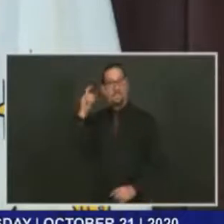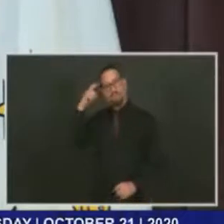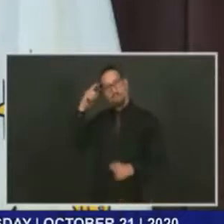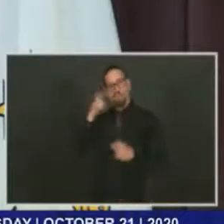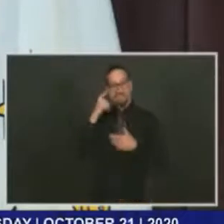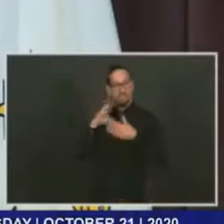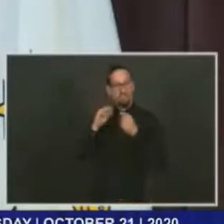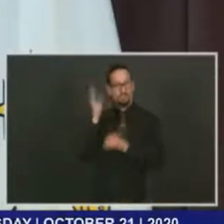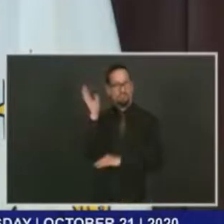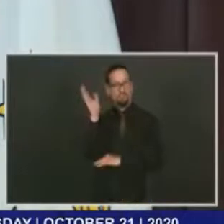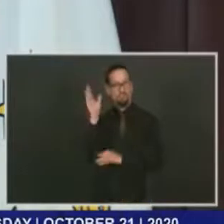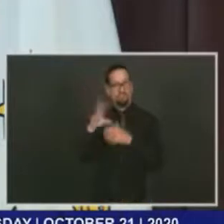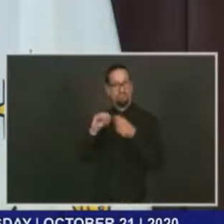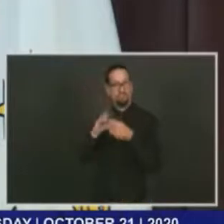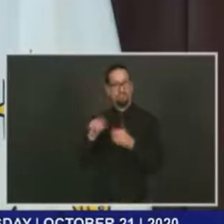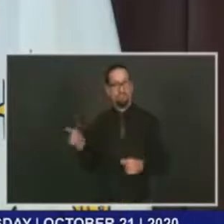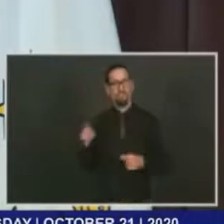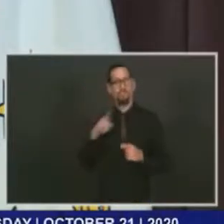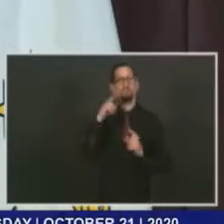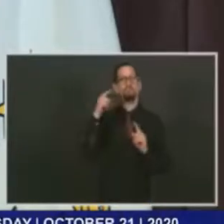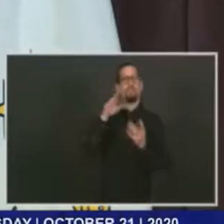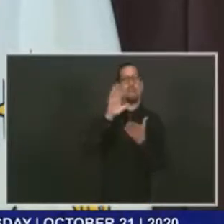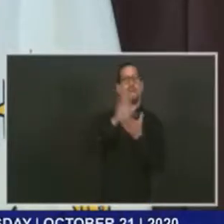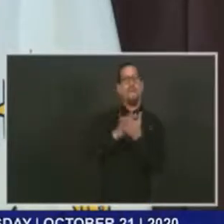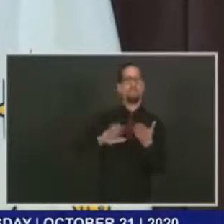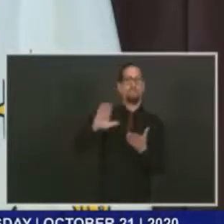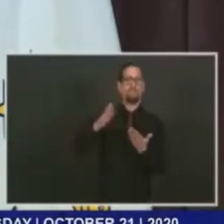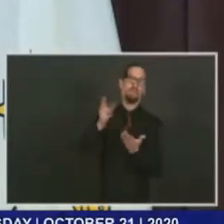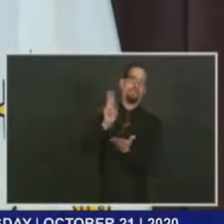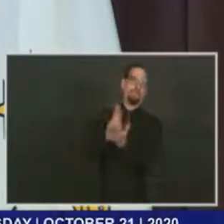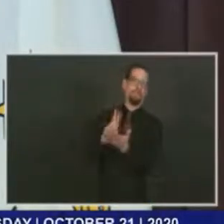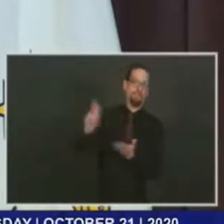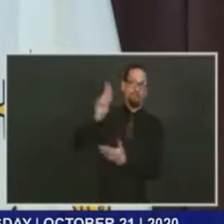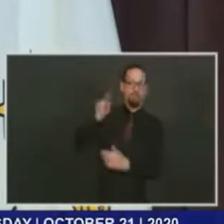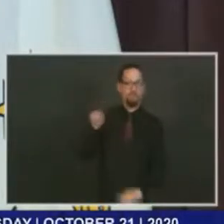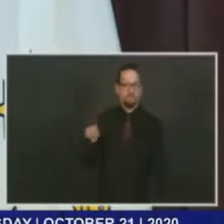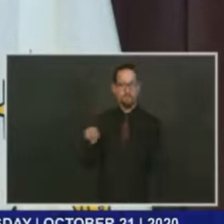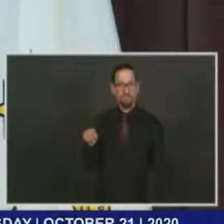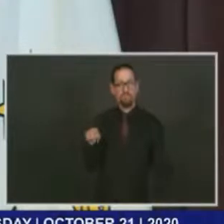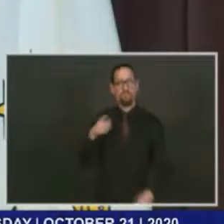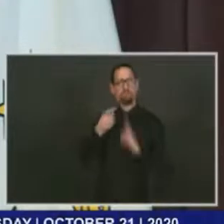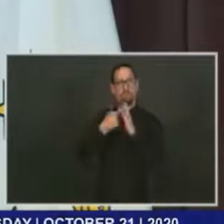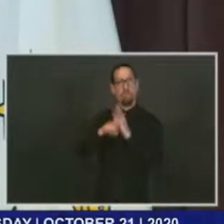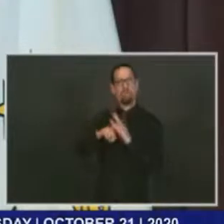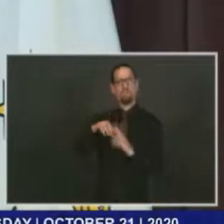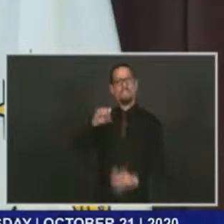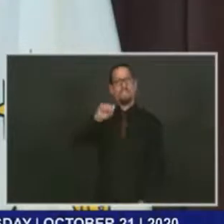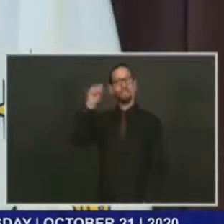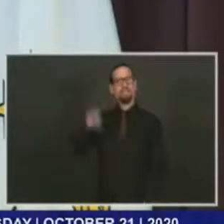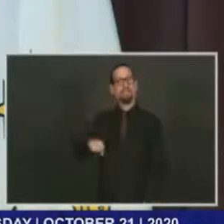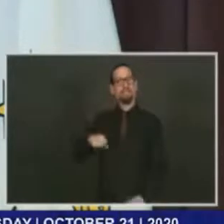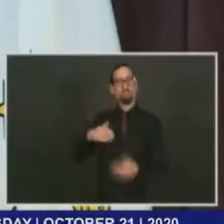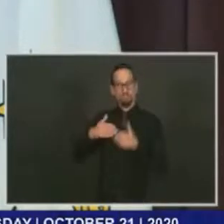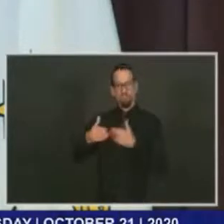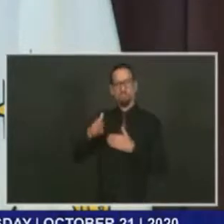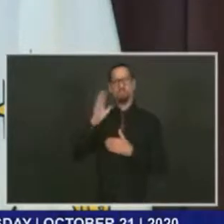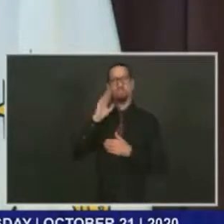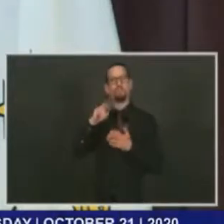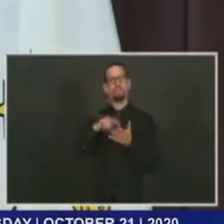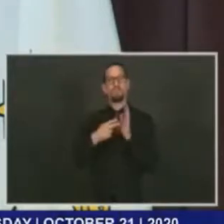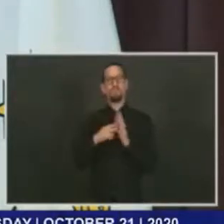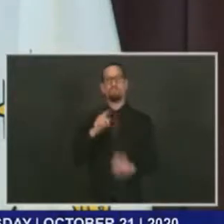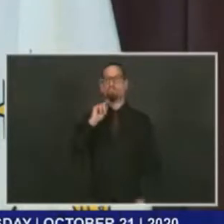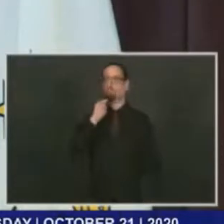and universities, students at the beginning of this semester took very seriously